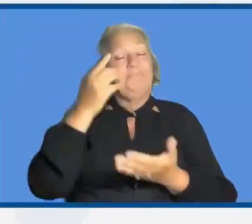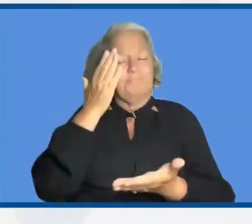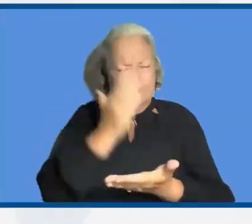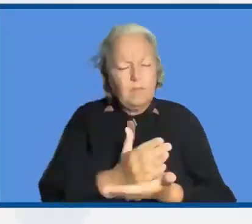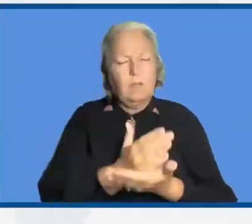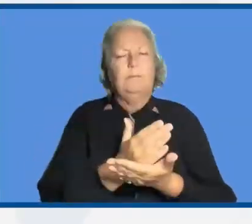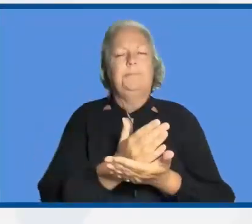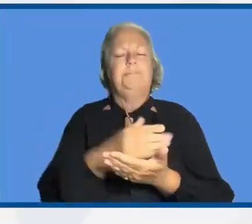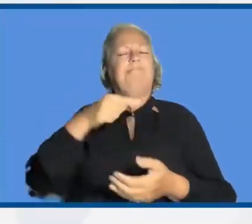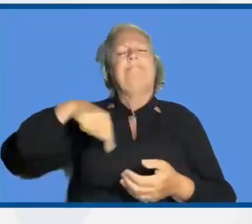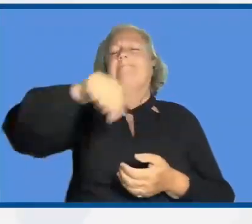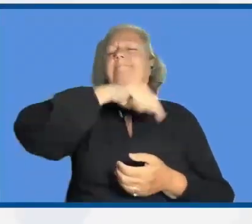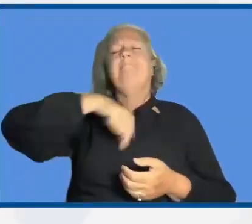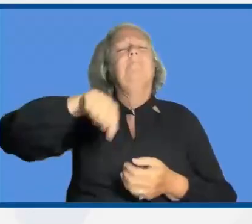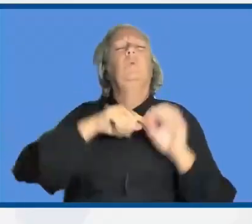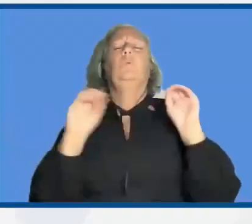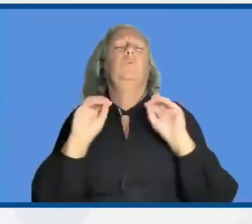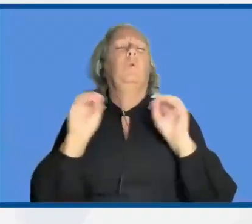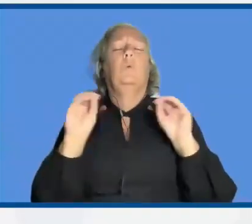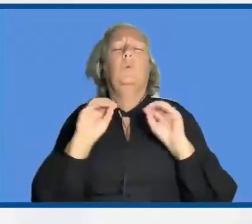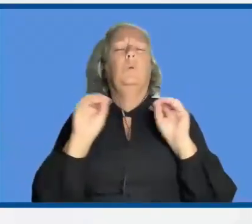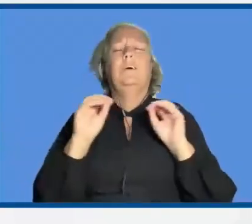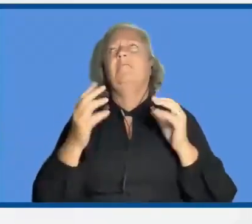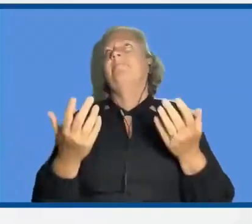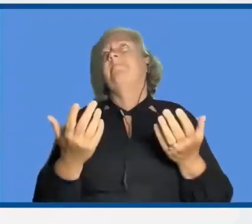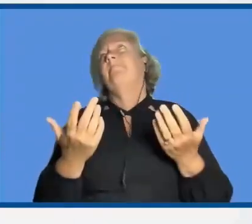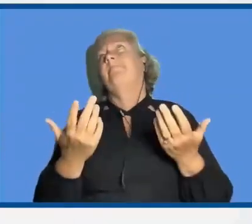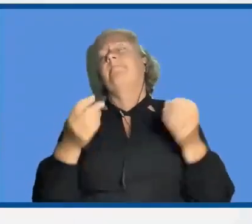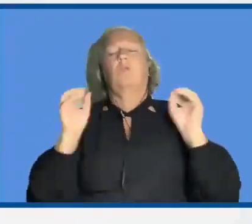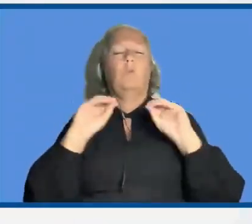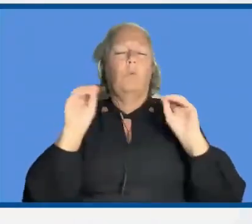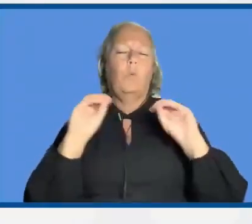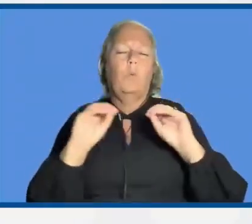have human or